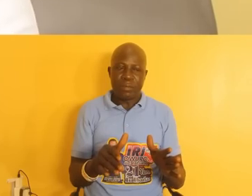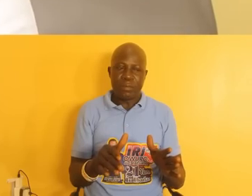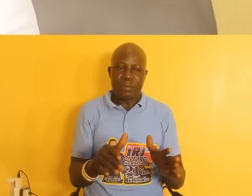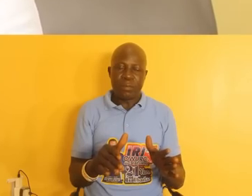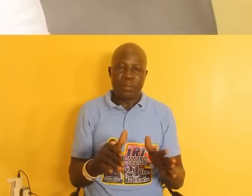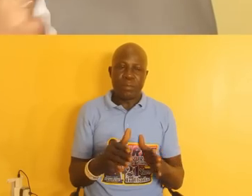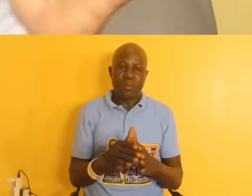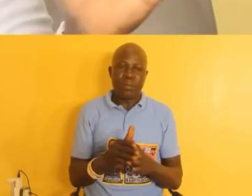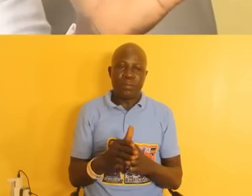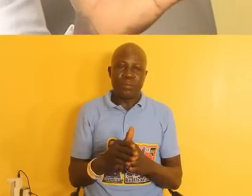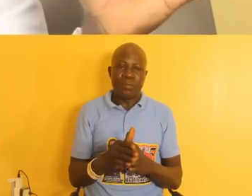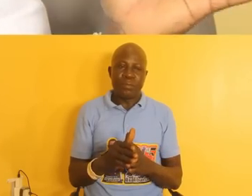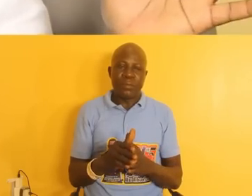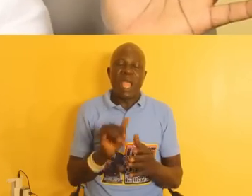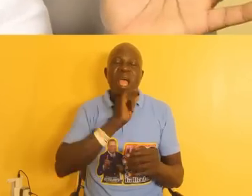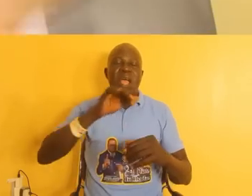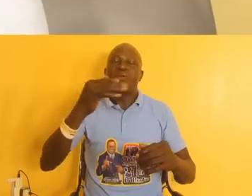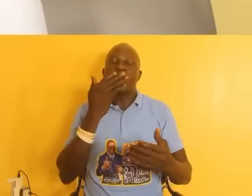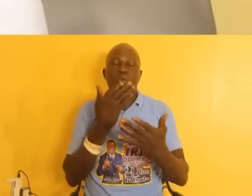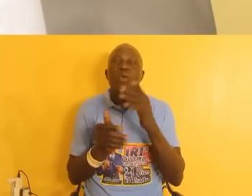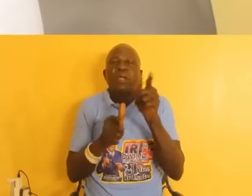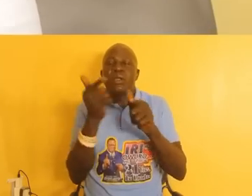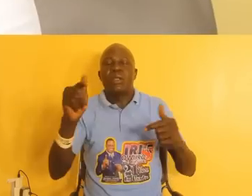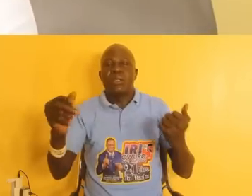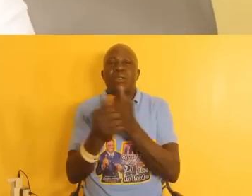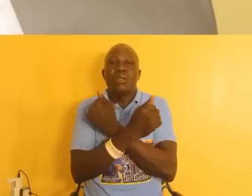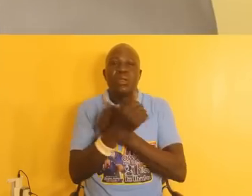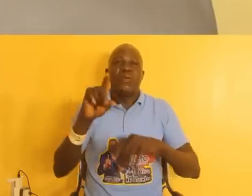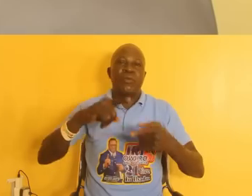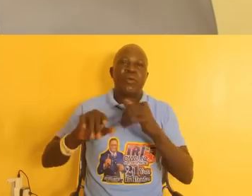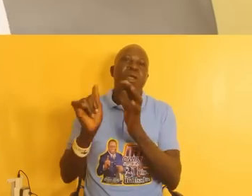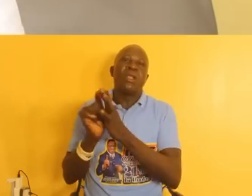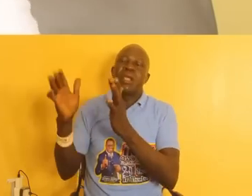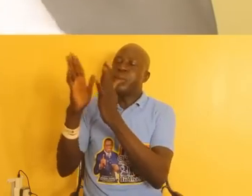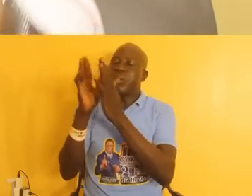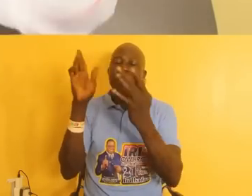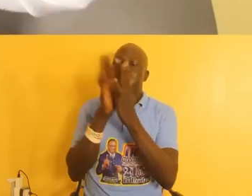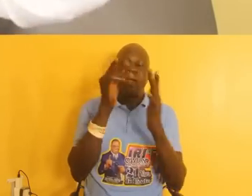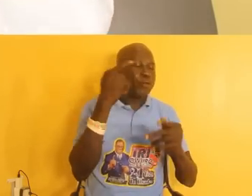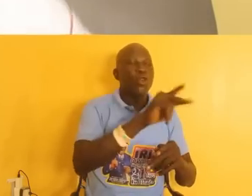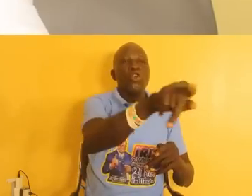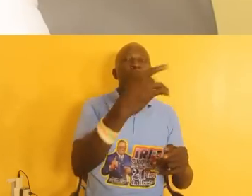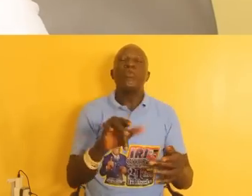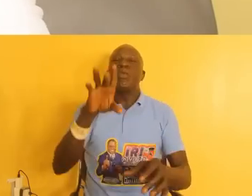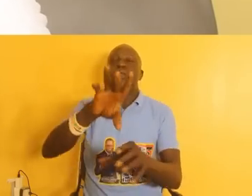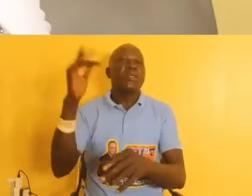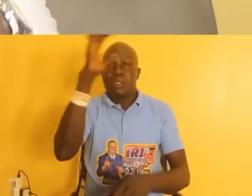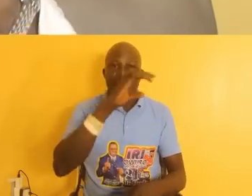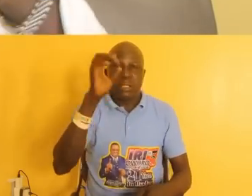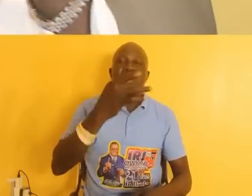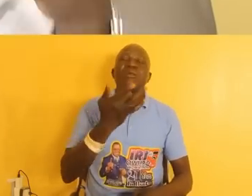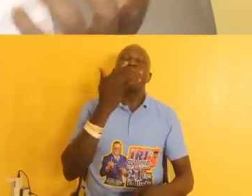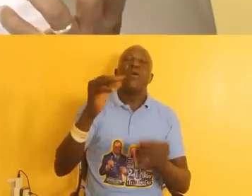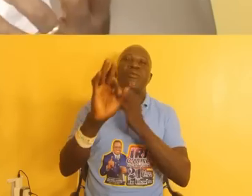ti won ni fe re si won. Ni fe re si won. He have great life to them. Adura te gba follow. And that's a prayer I pray for. Oh, you oju re Olorun. Receive favor of